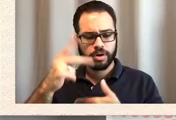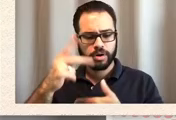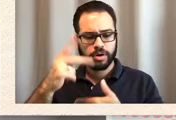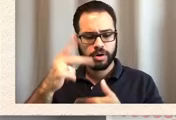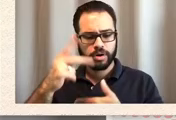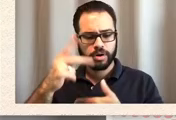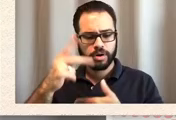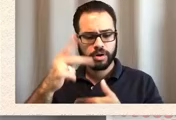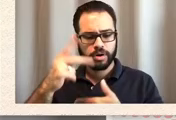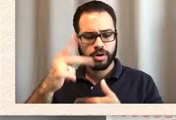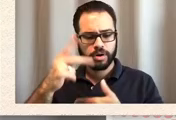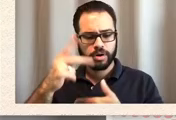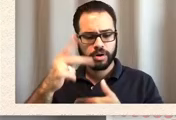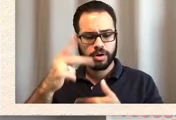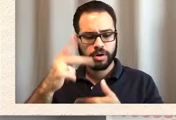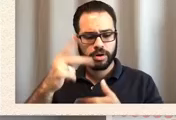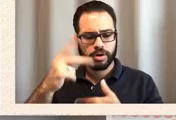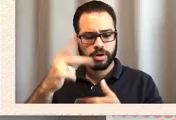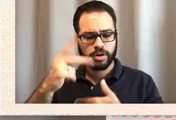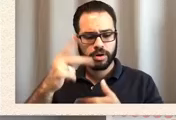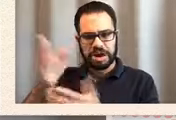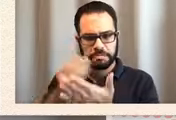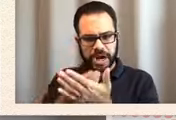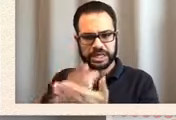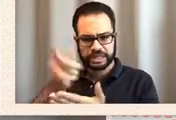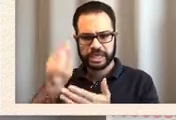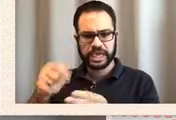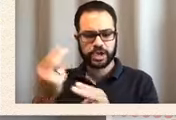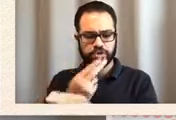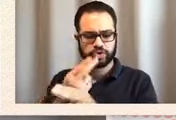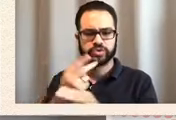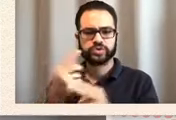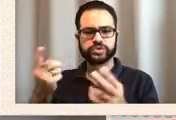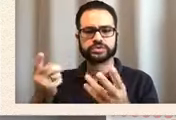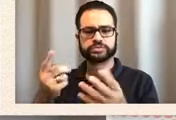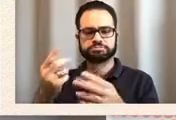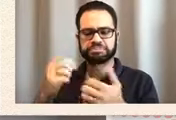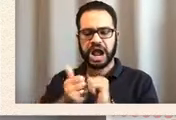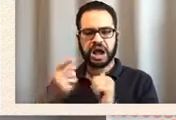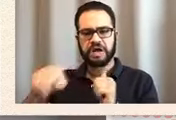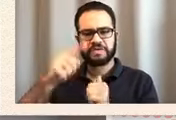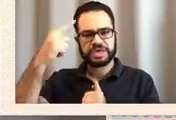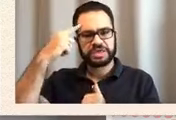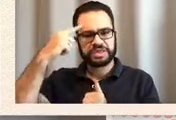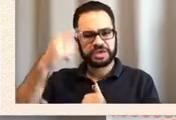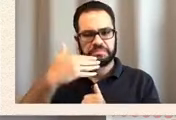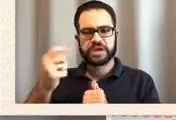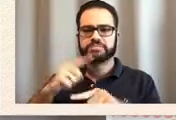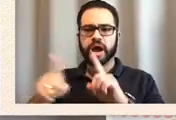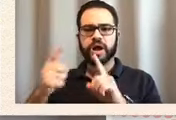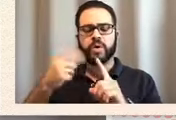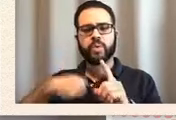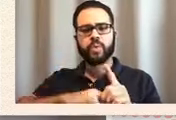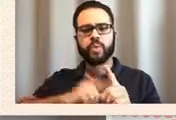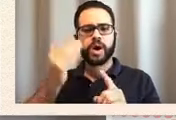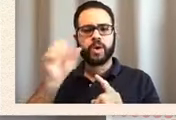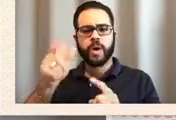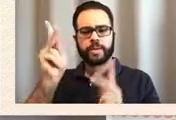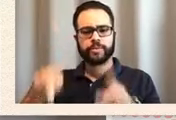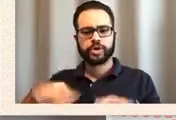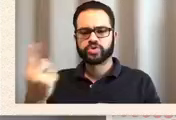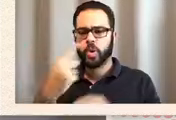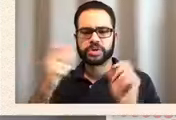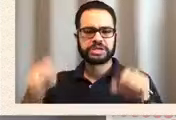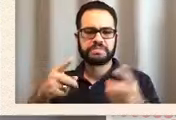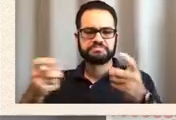It's their money. They're going to be able to use it how they see fit. But we always know that somebody else can manage that account on their behalf. And